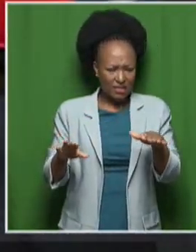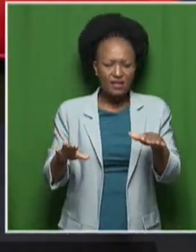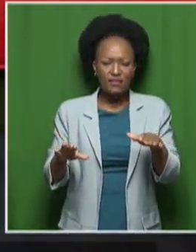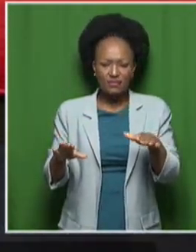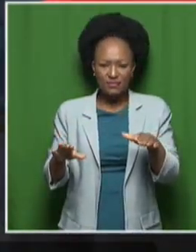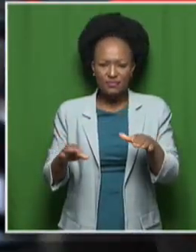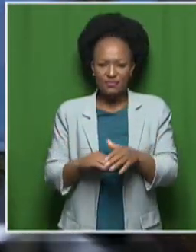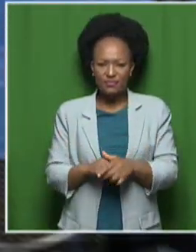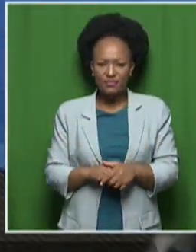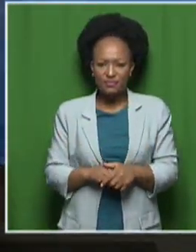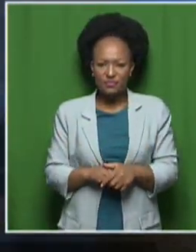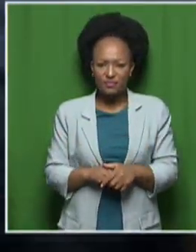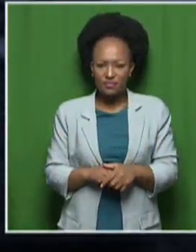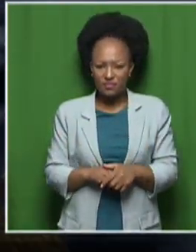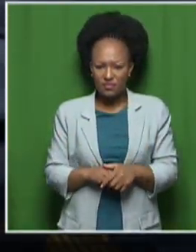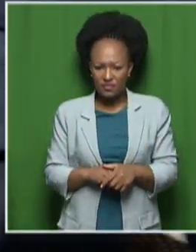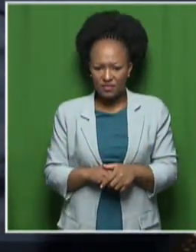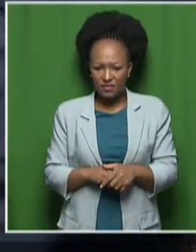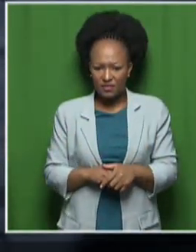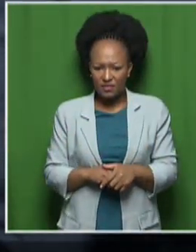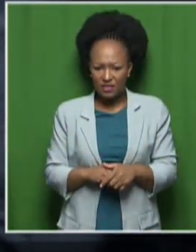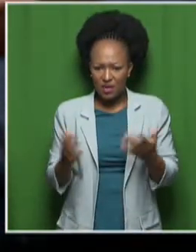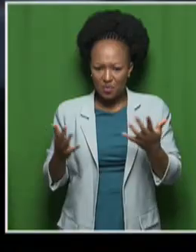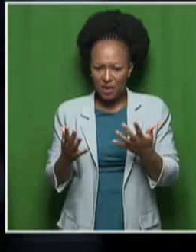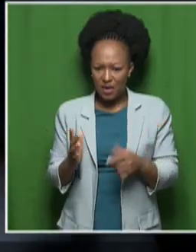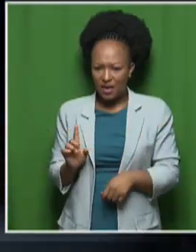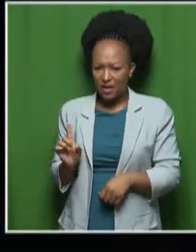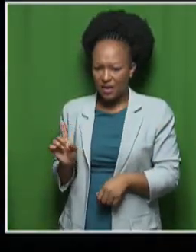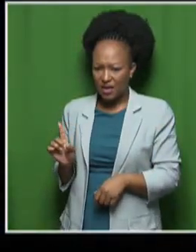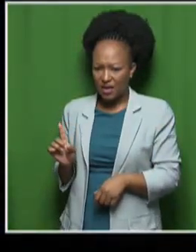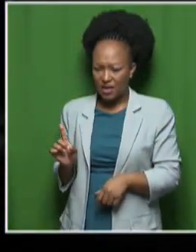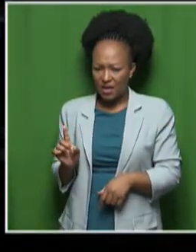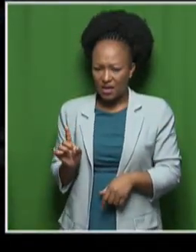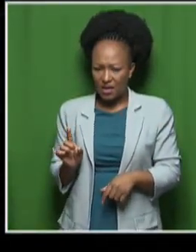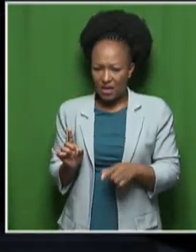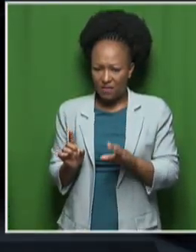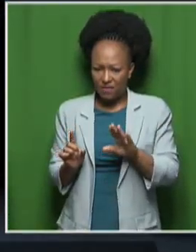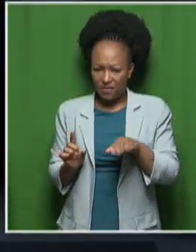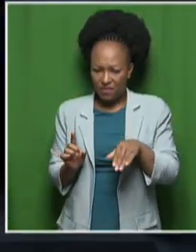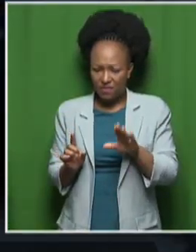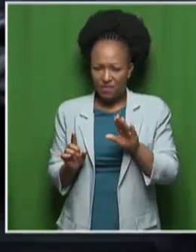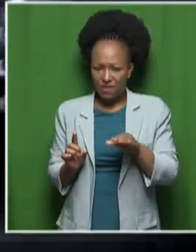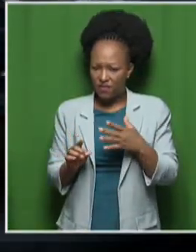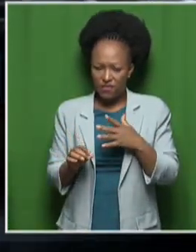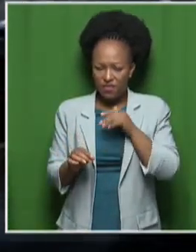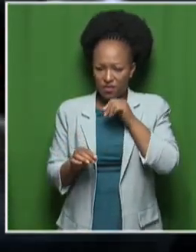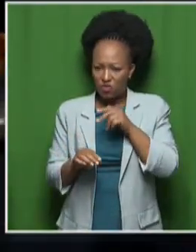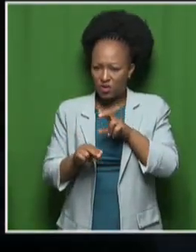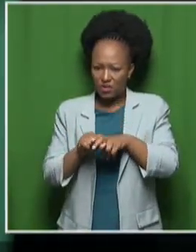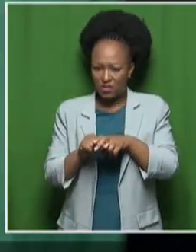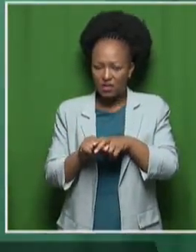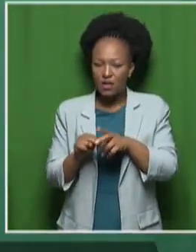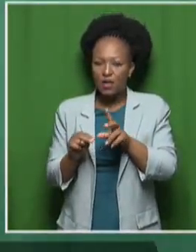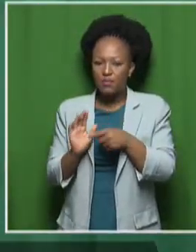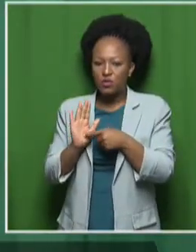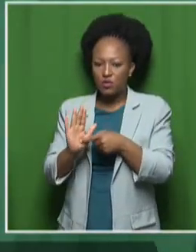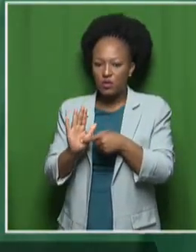And where's that? So will it move if I move it now, even when I'm not on it? If I just show